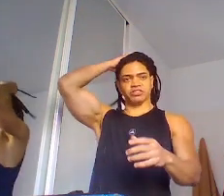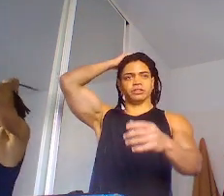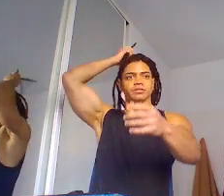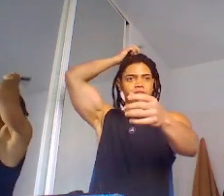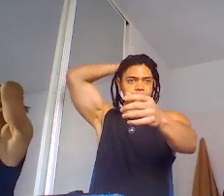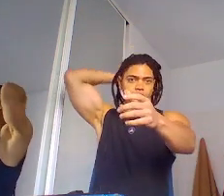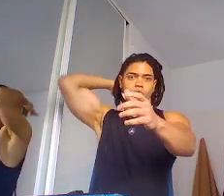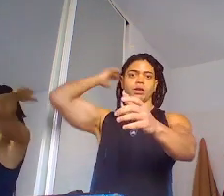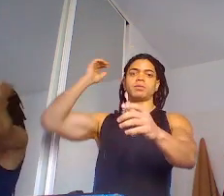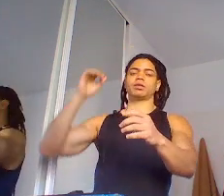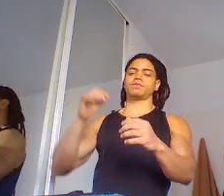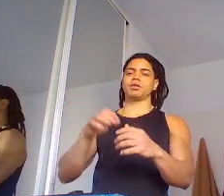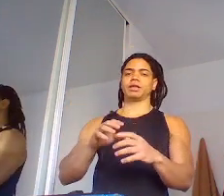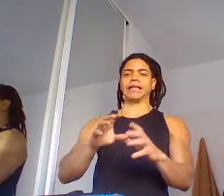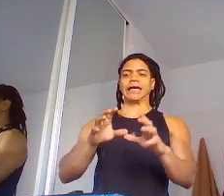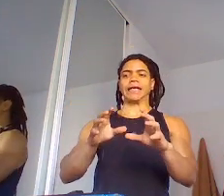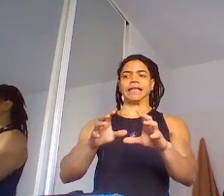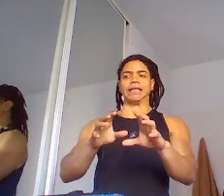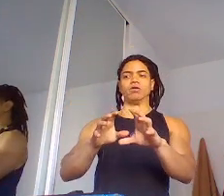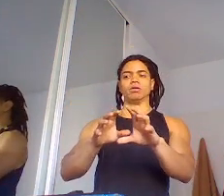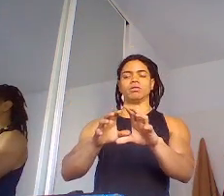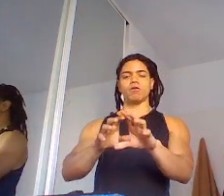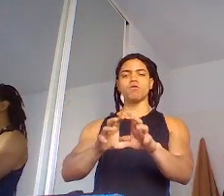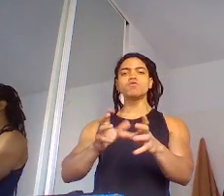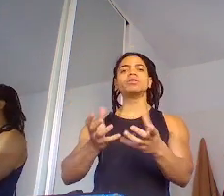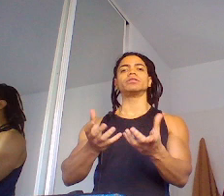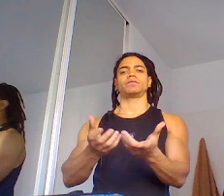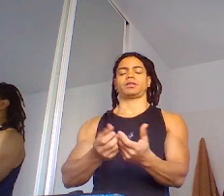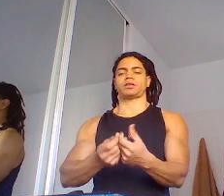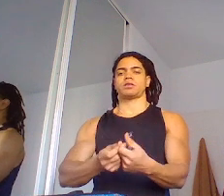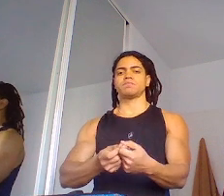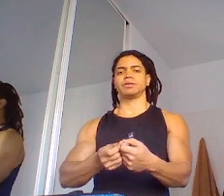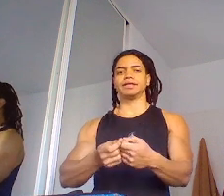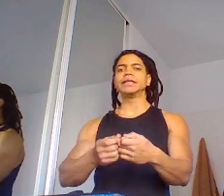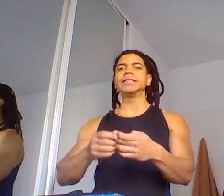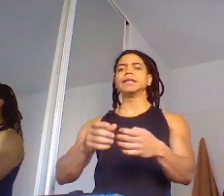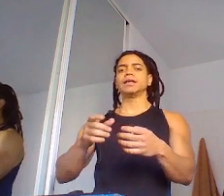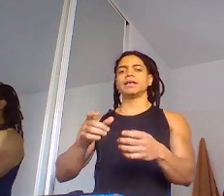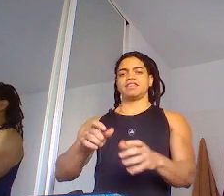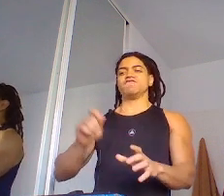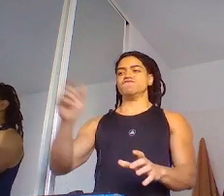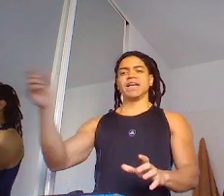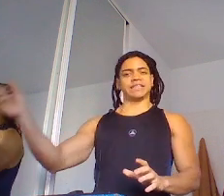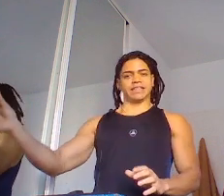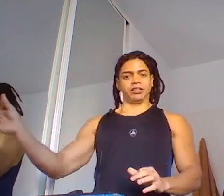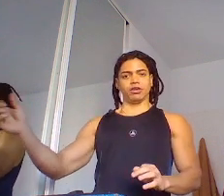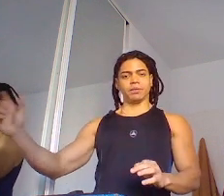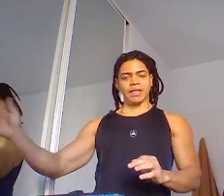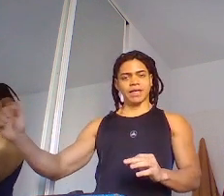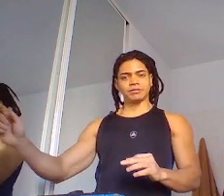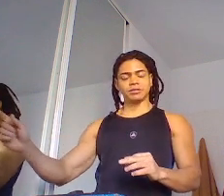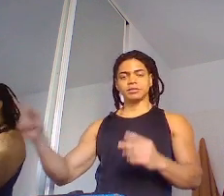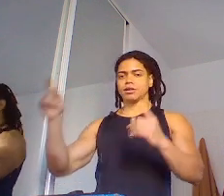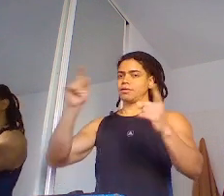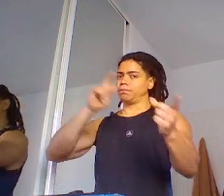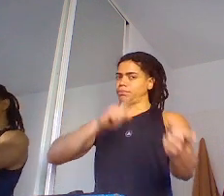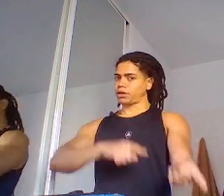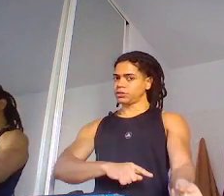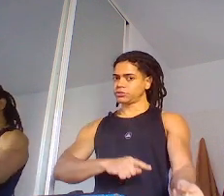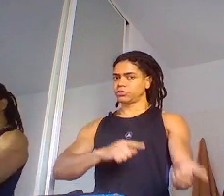right, which is the total amount of money that the owners of the company invest in the company